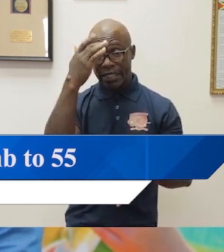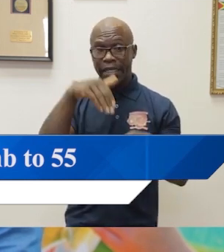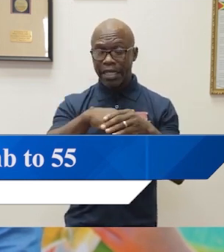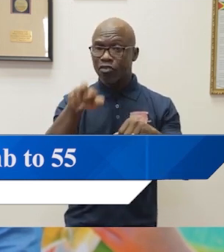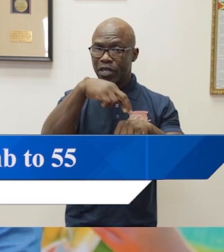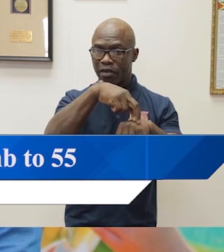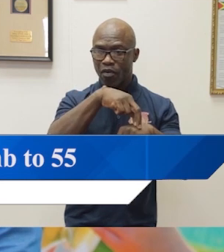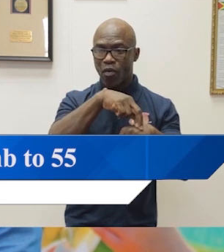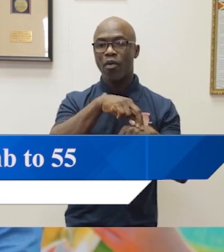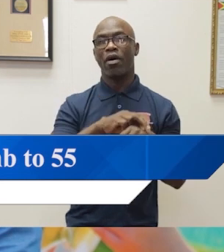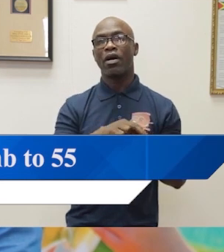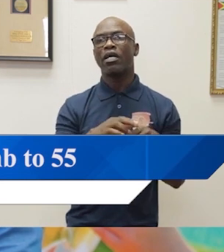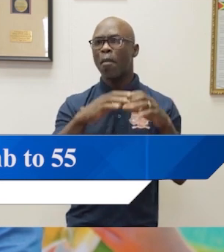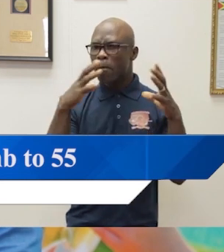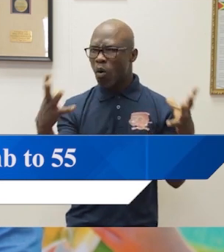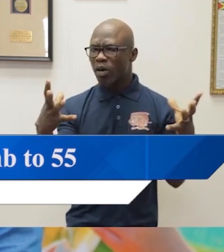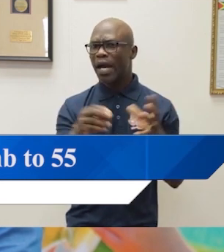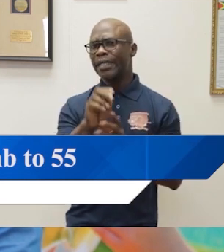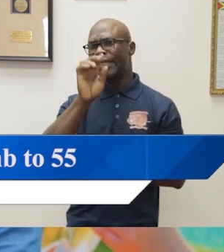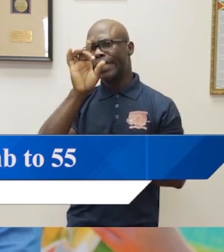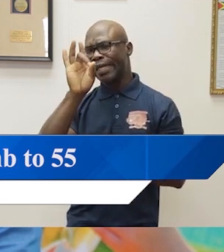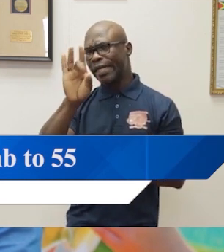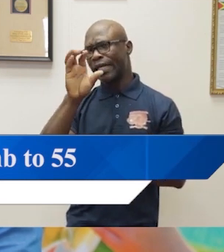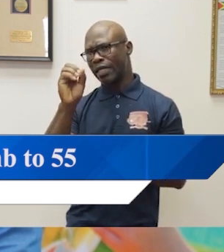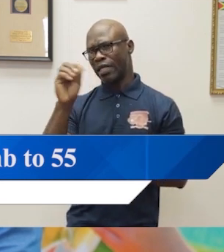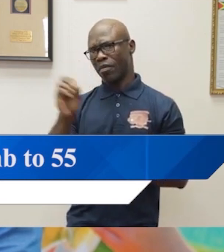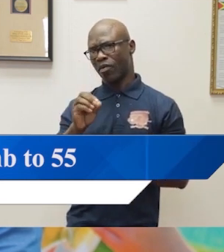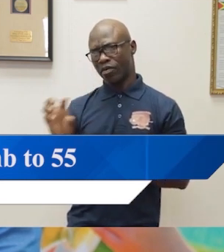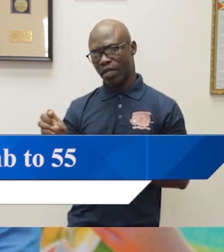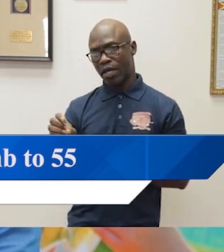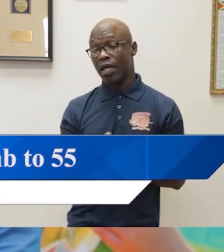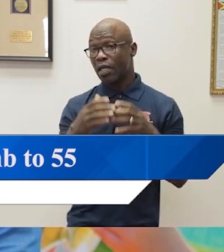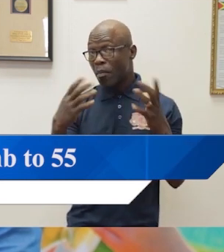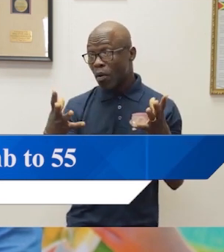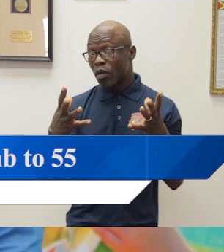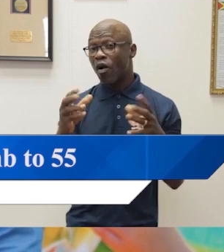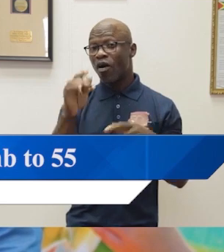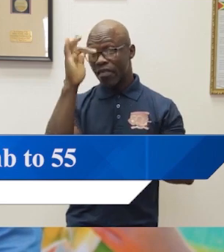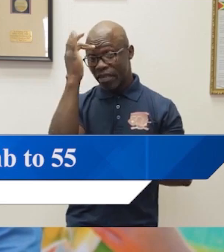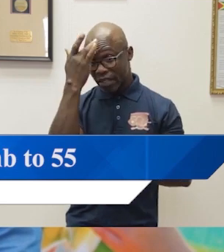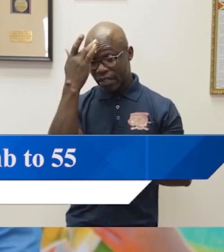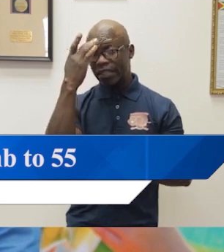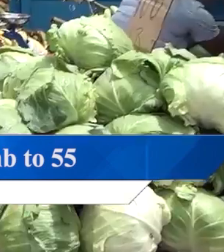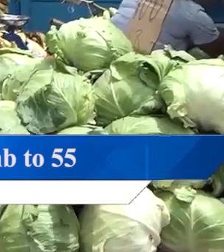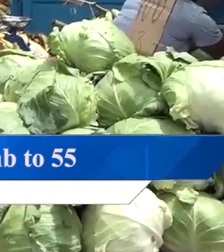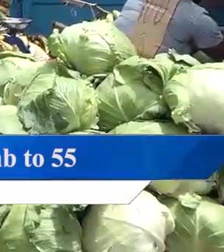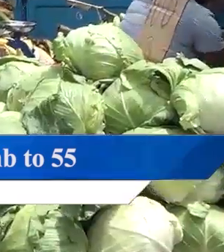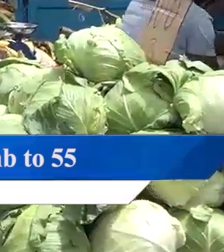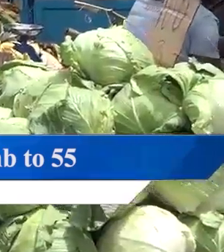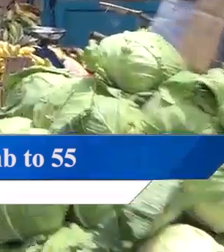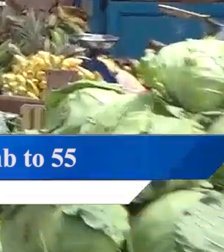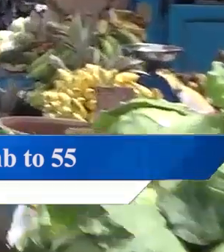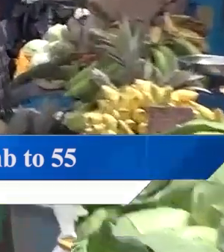4 represent more than 80%, and most of the cases occur in Georgetown. Region